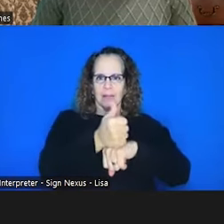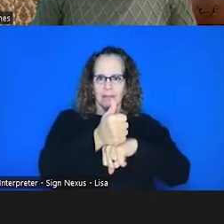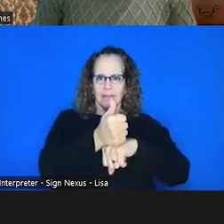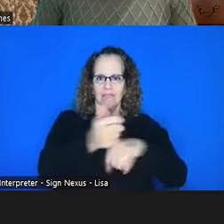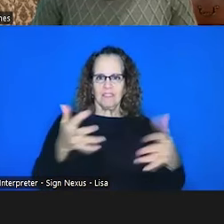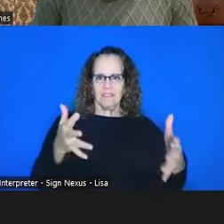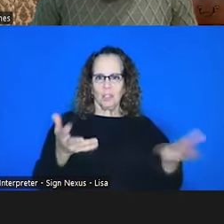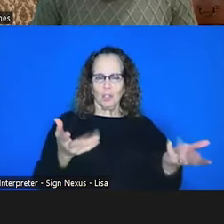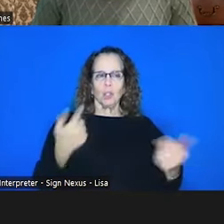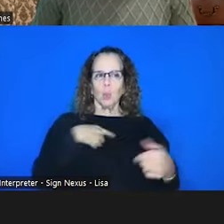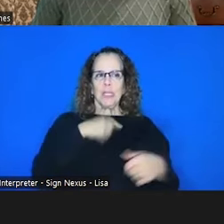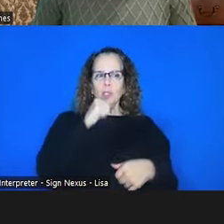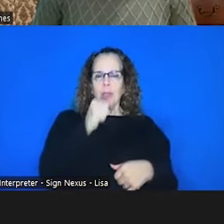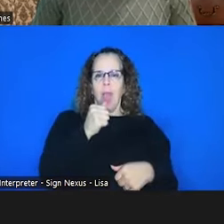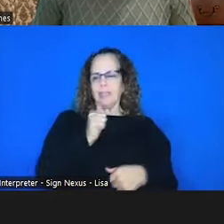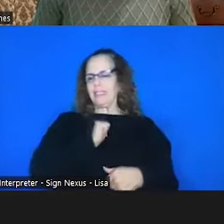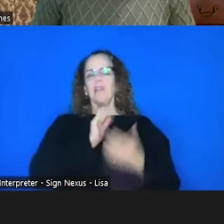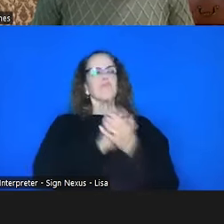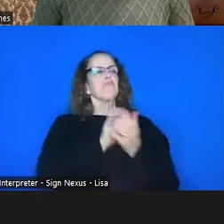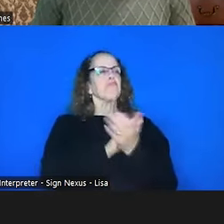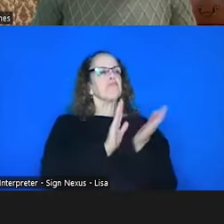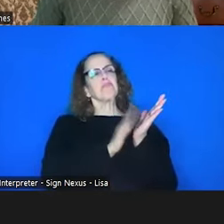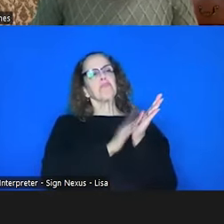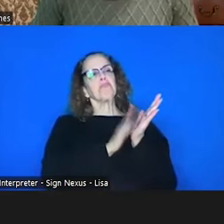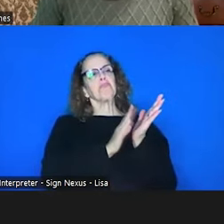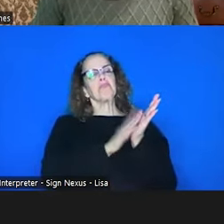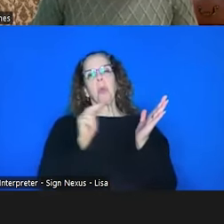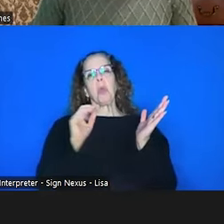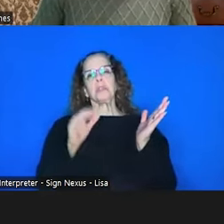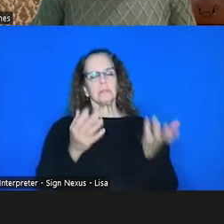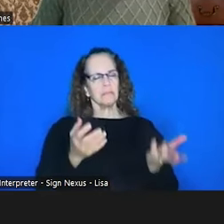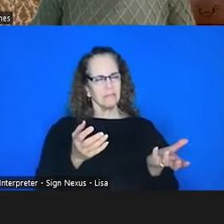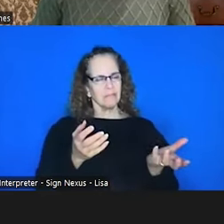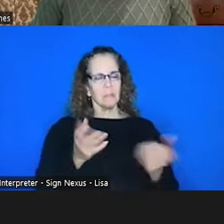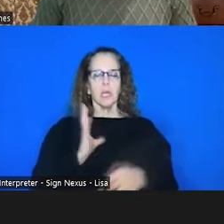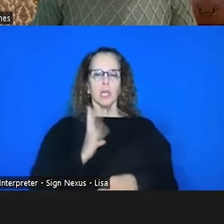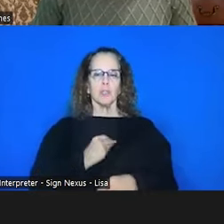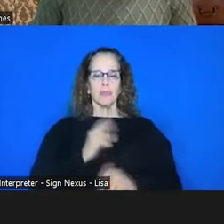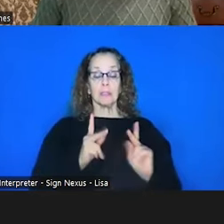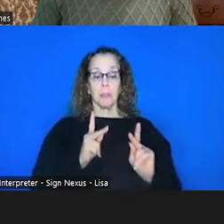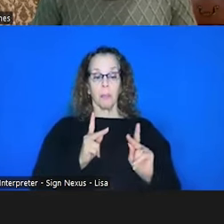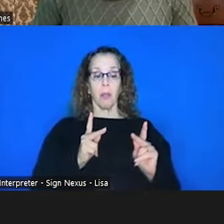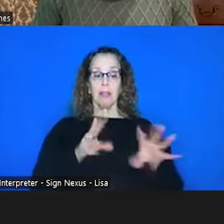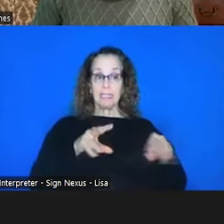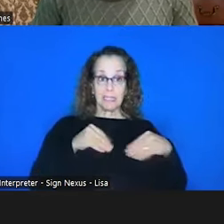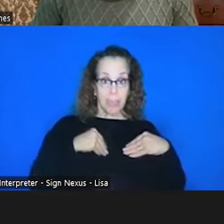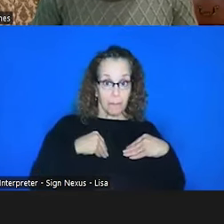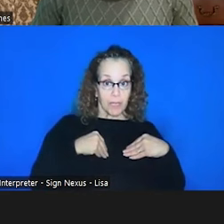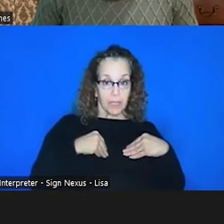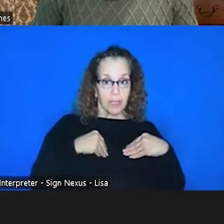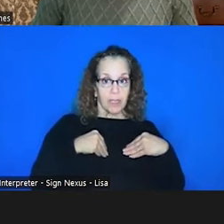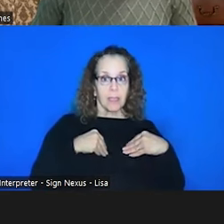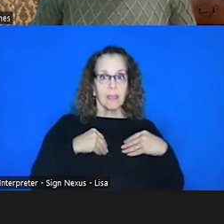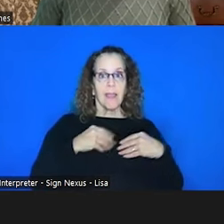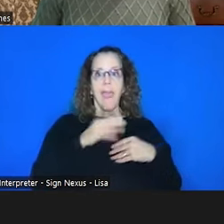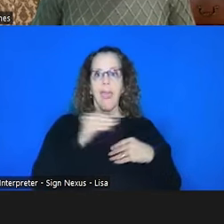course, you know, where trans people are accepted or have opportunities is highly dependent upon where they live in the city,